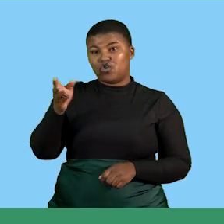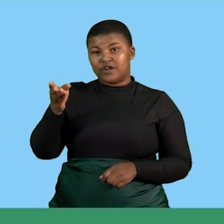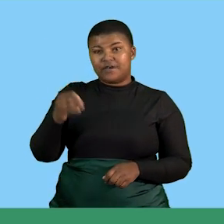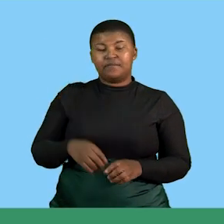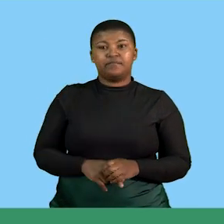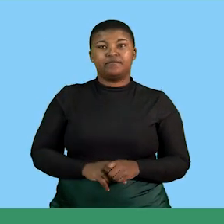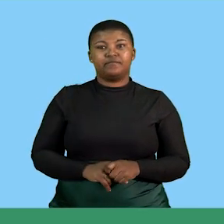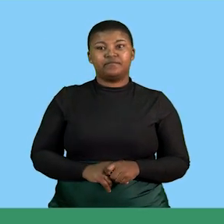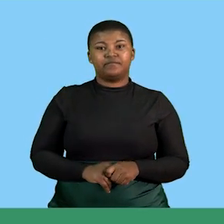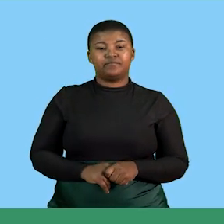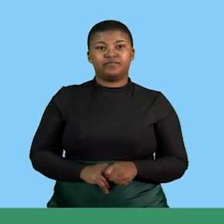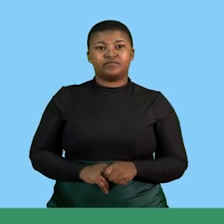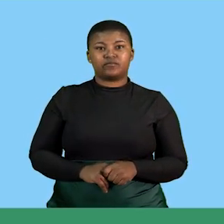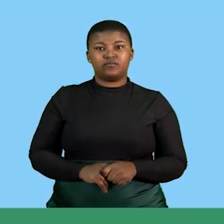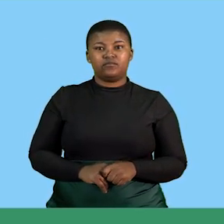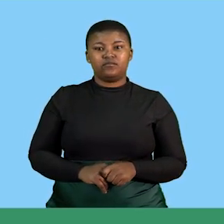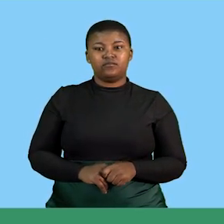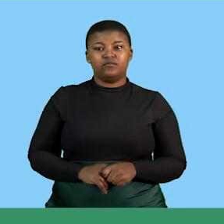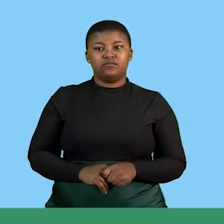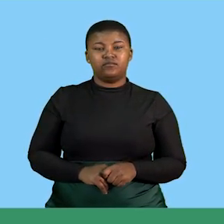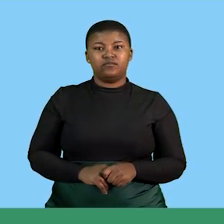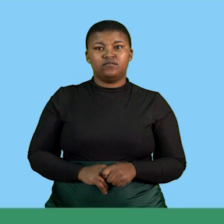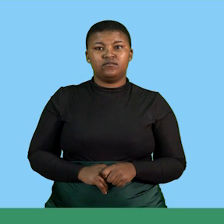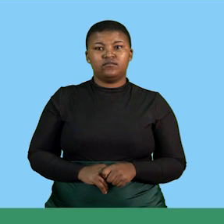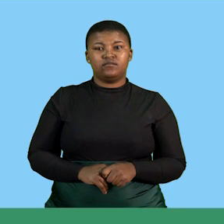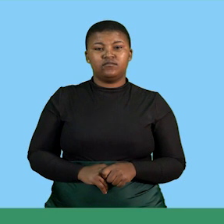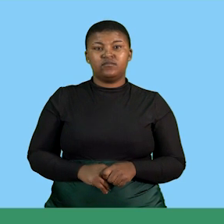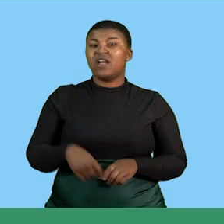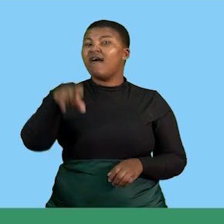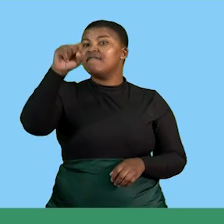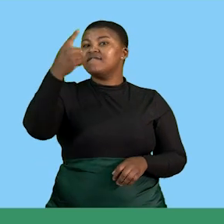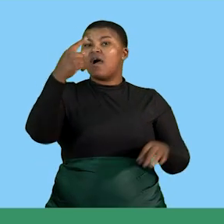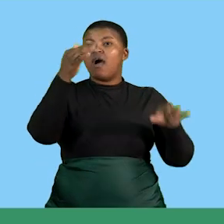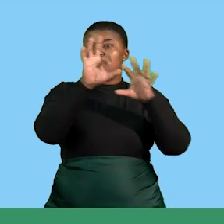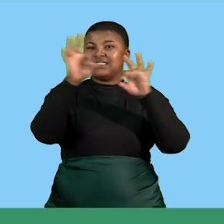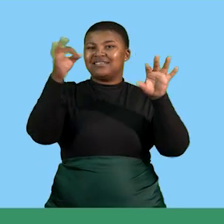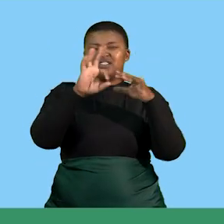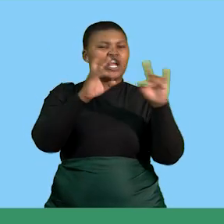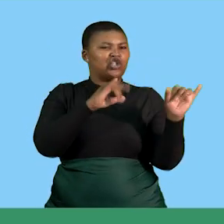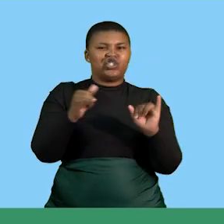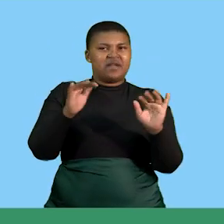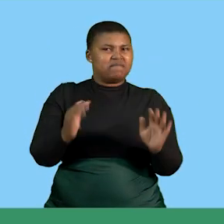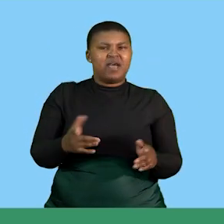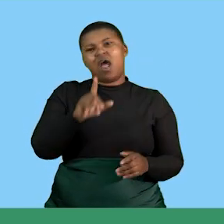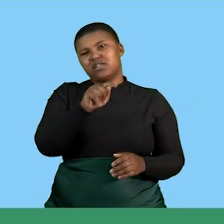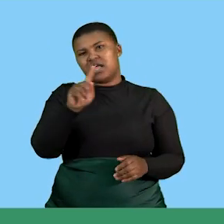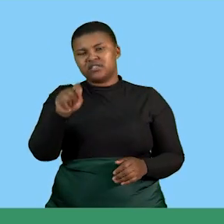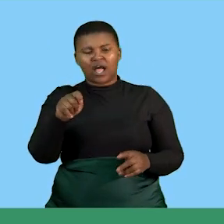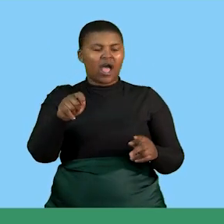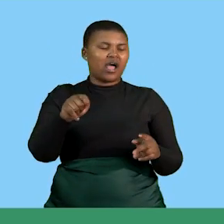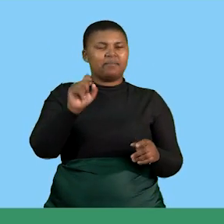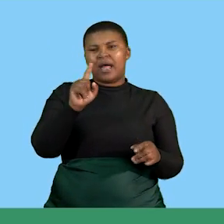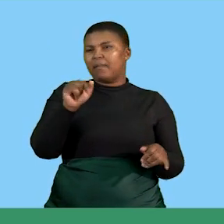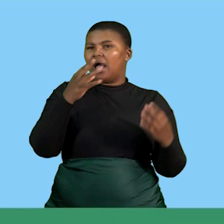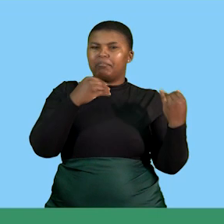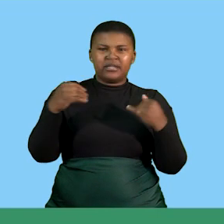and take it sentence for sentence. So the first line or the first sentence is only an introduction. Tiger Tires is a dealership that has